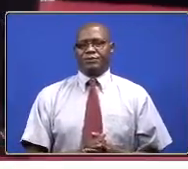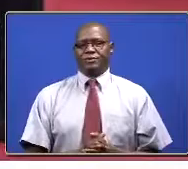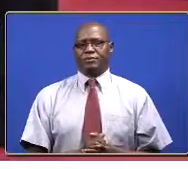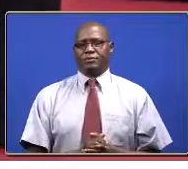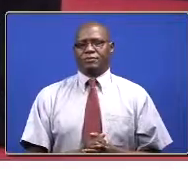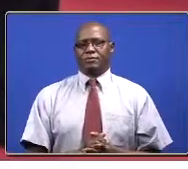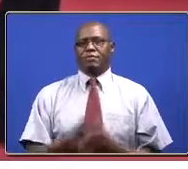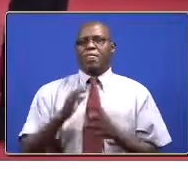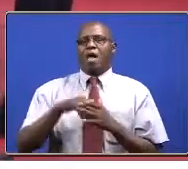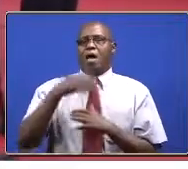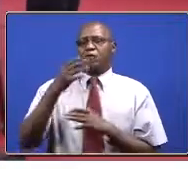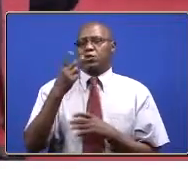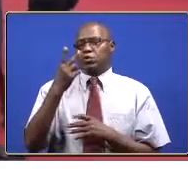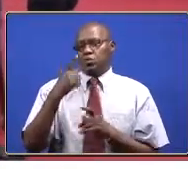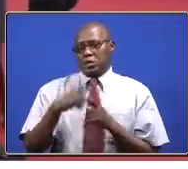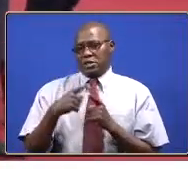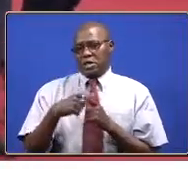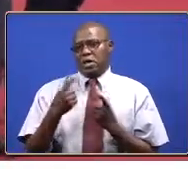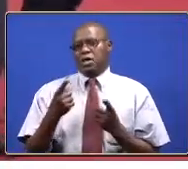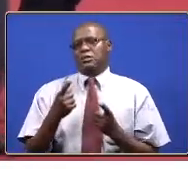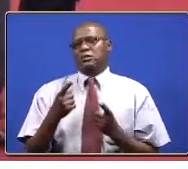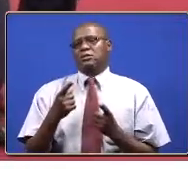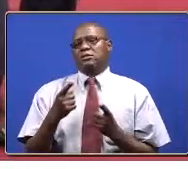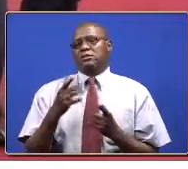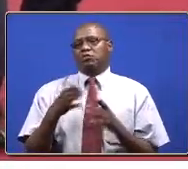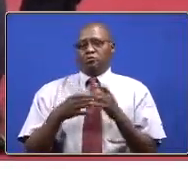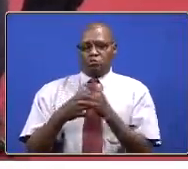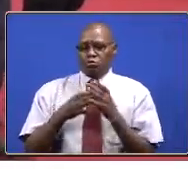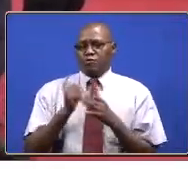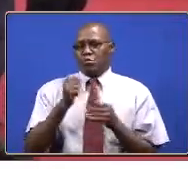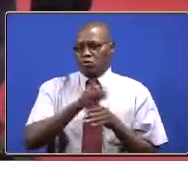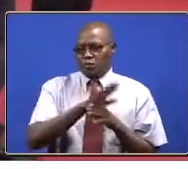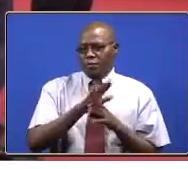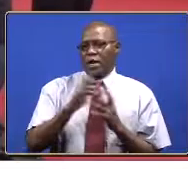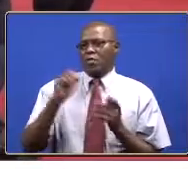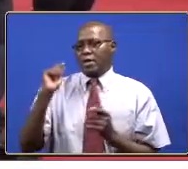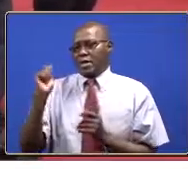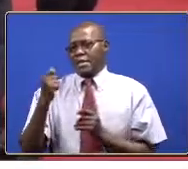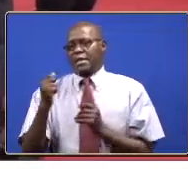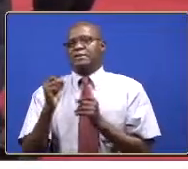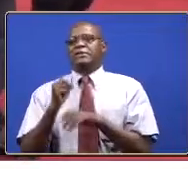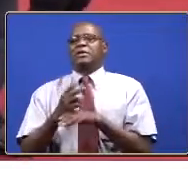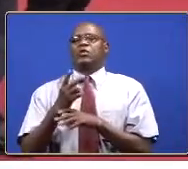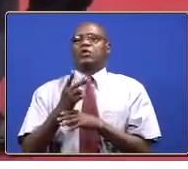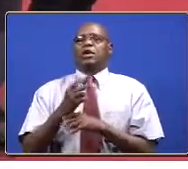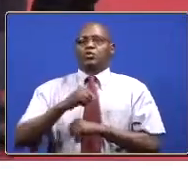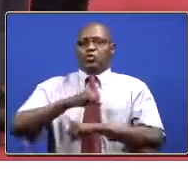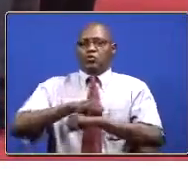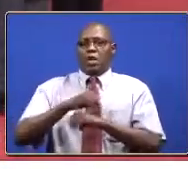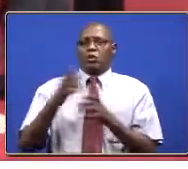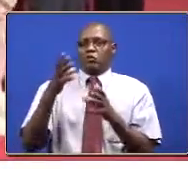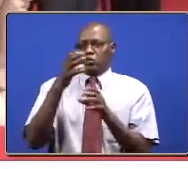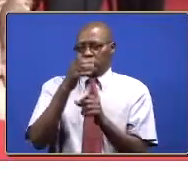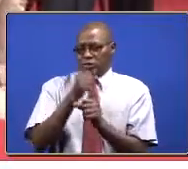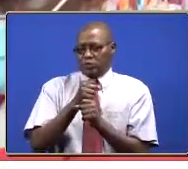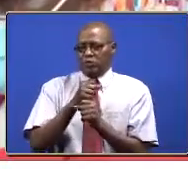After a two-year hiatus due to COVID-19, the Kenya Secondary Schools Heads Association, KESHA, annual conference resumed